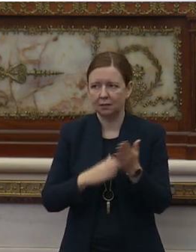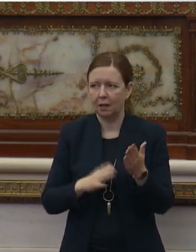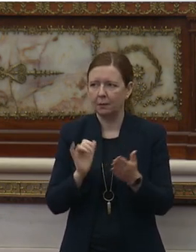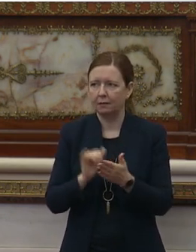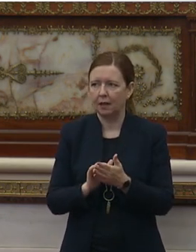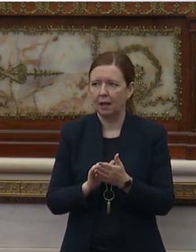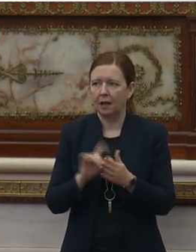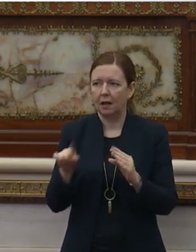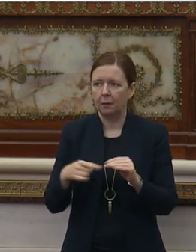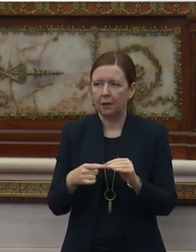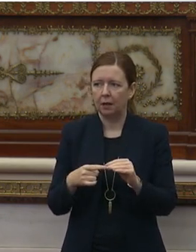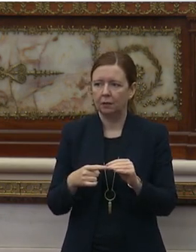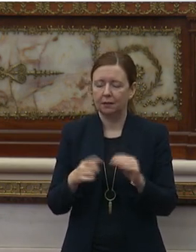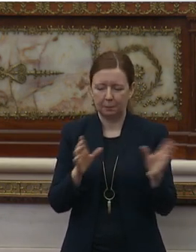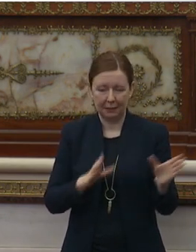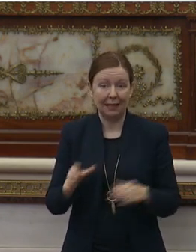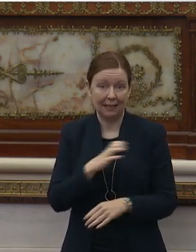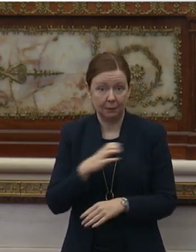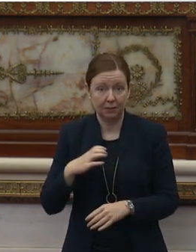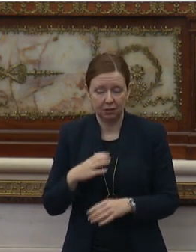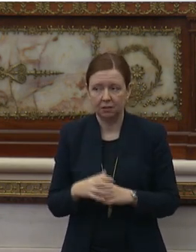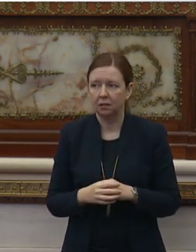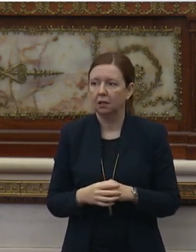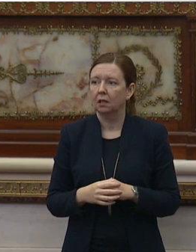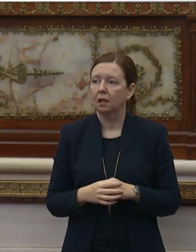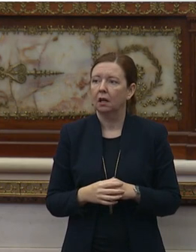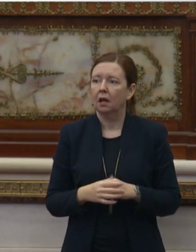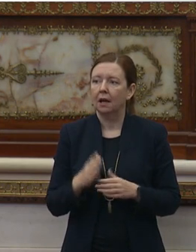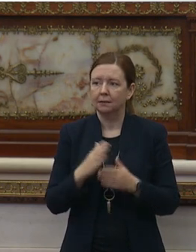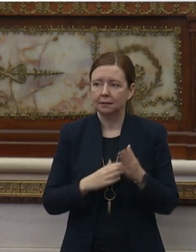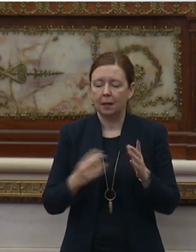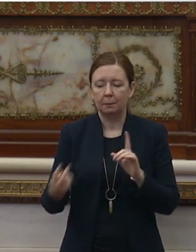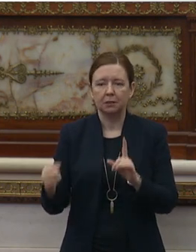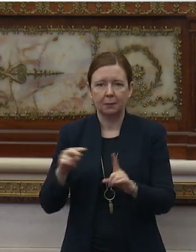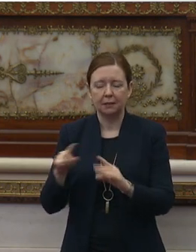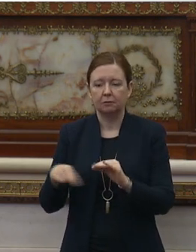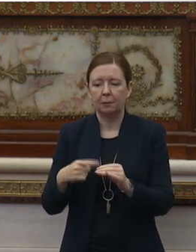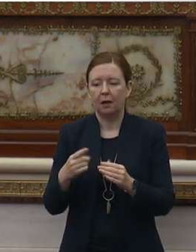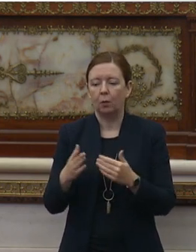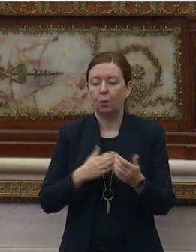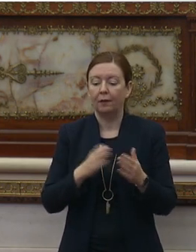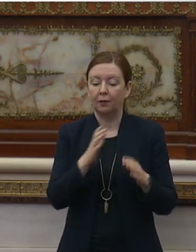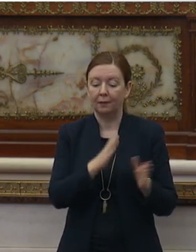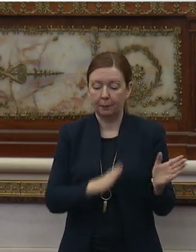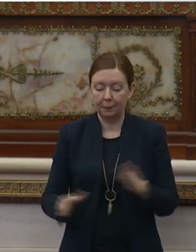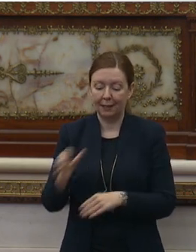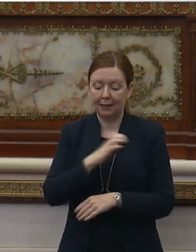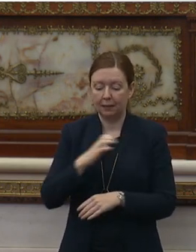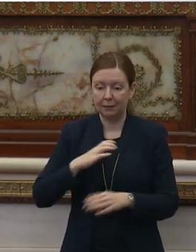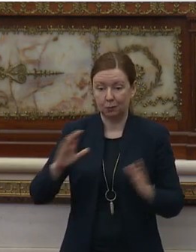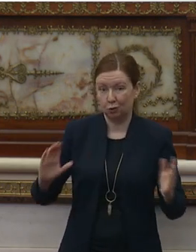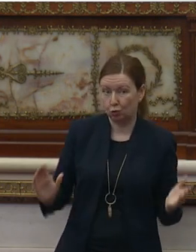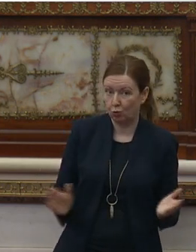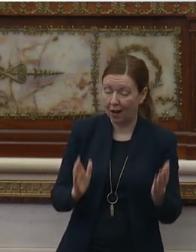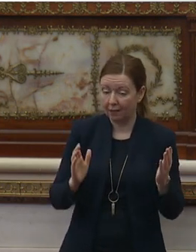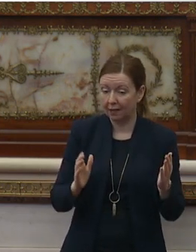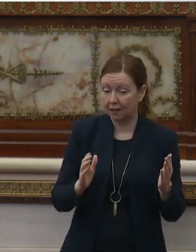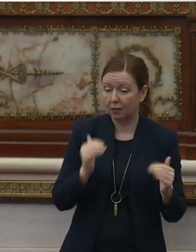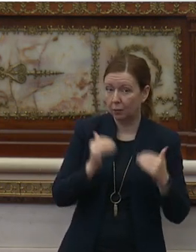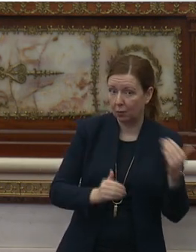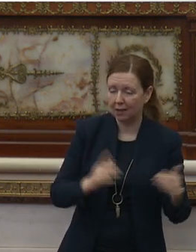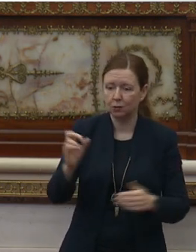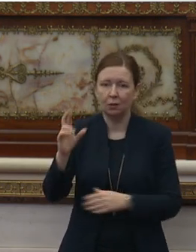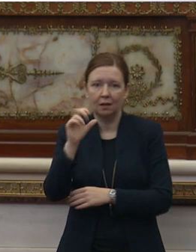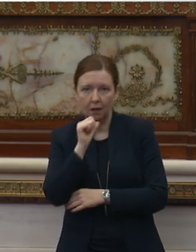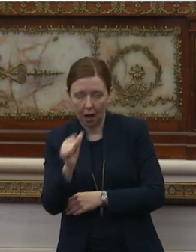regarding the involvement of the Planning Commission. And there's been some perspective on whether the Planning Commission was driving this process or not in the